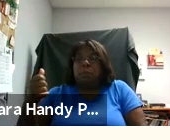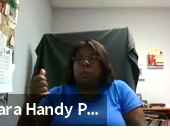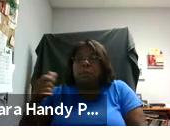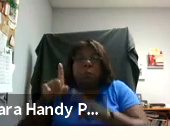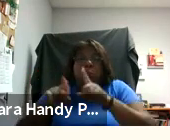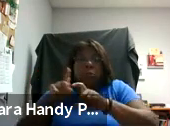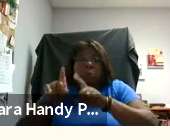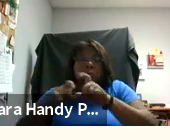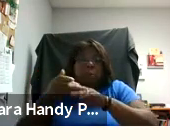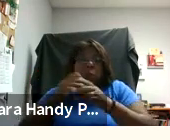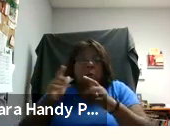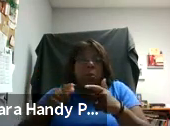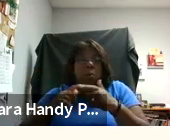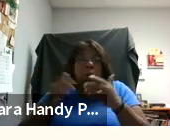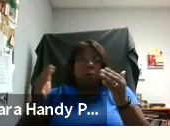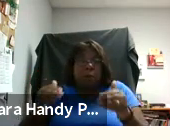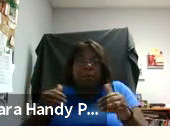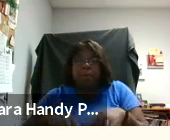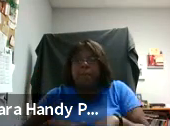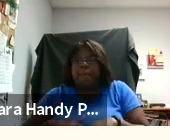questions before we move on?